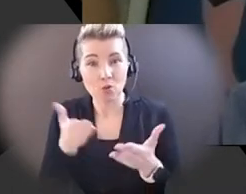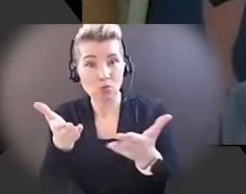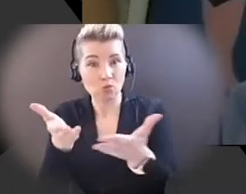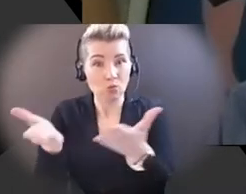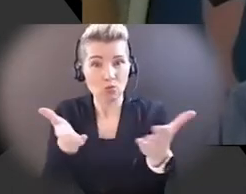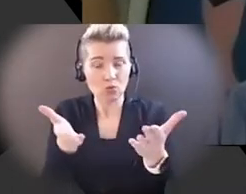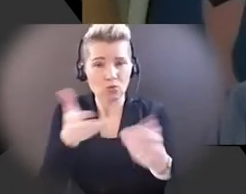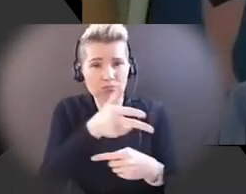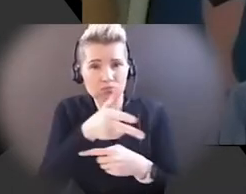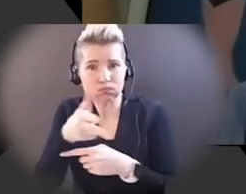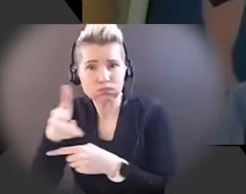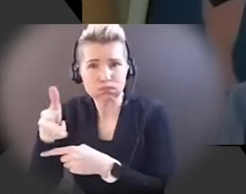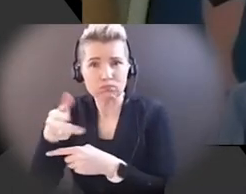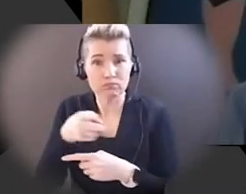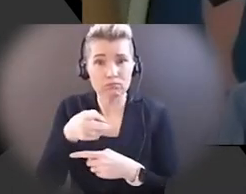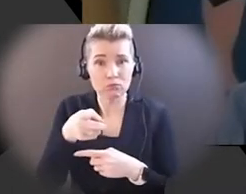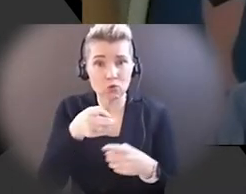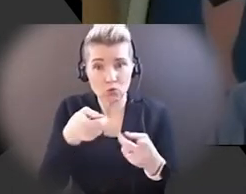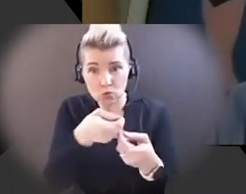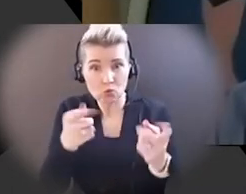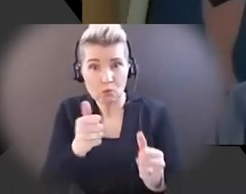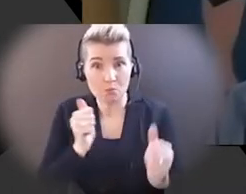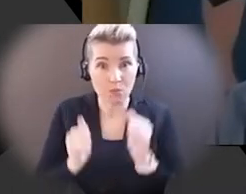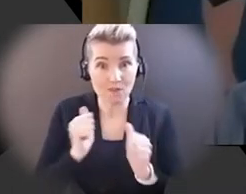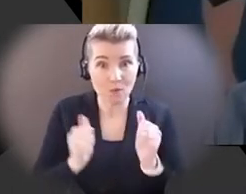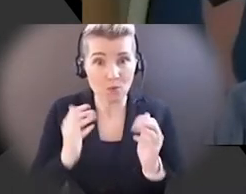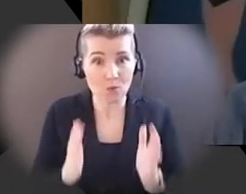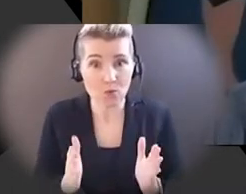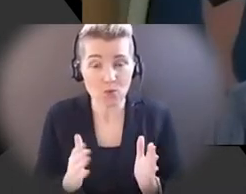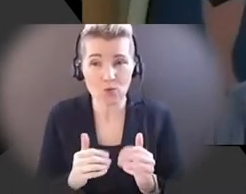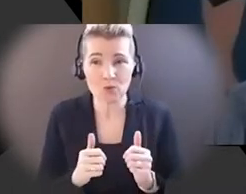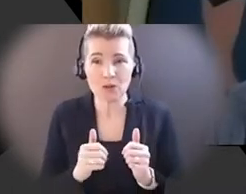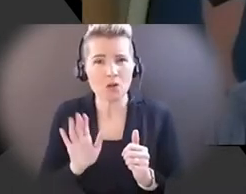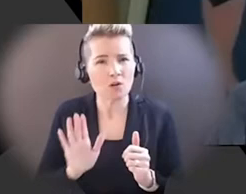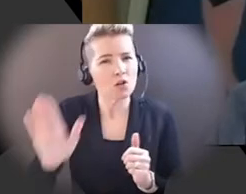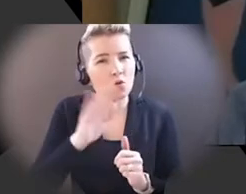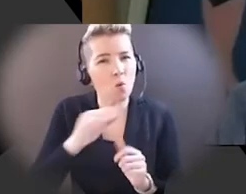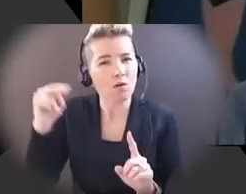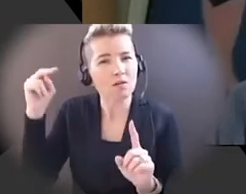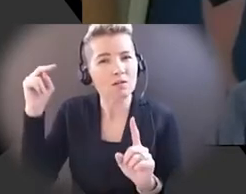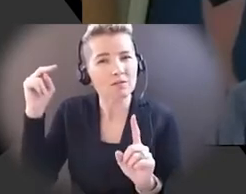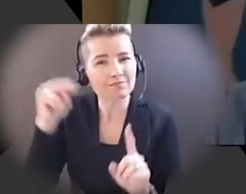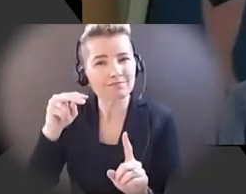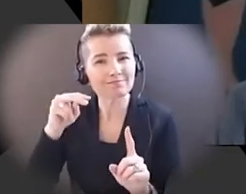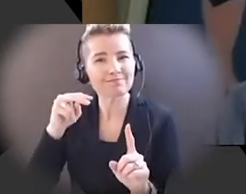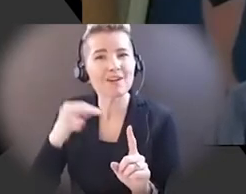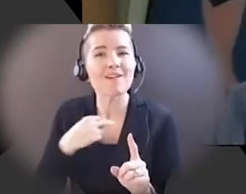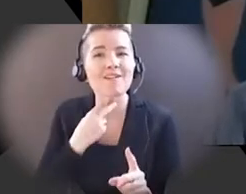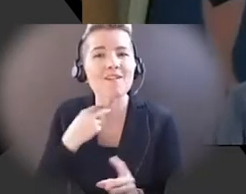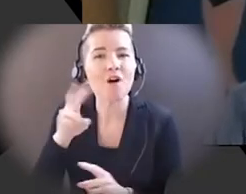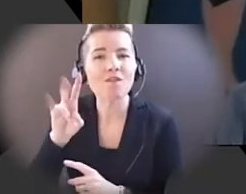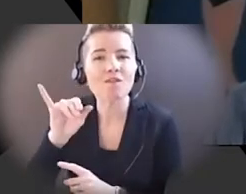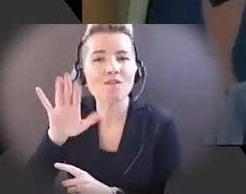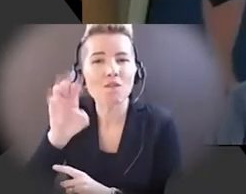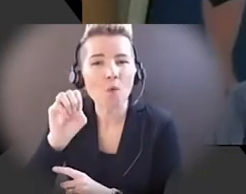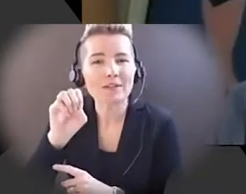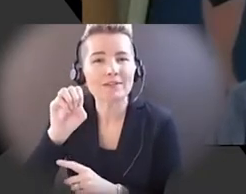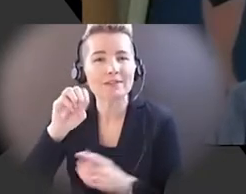performers, how your perspective on this idea of the voice and self-narration.